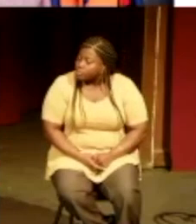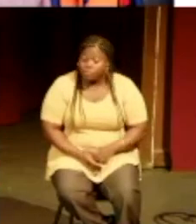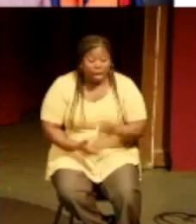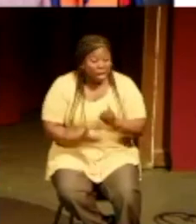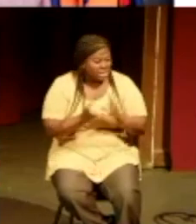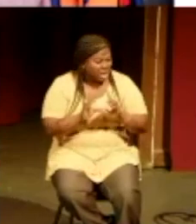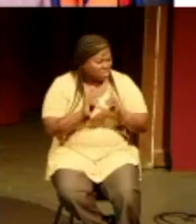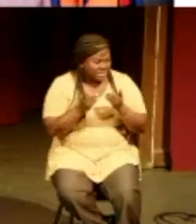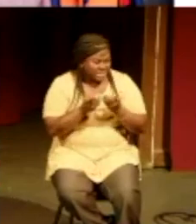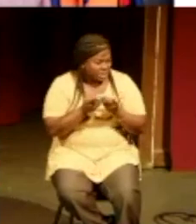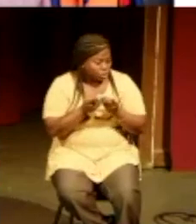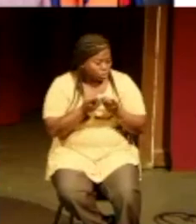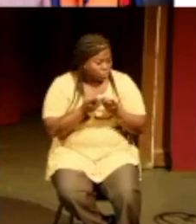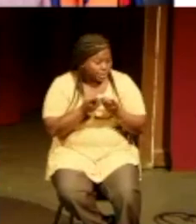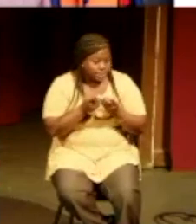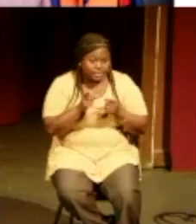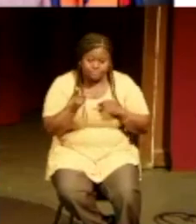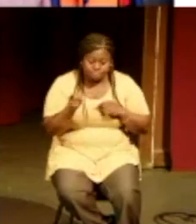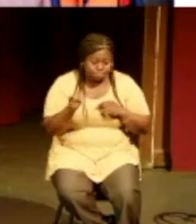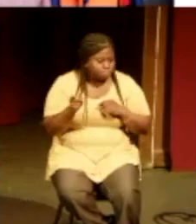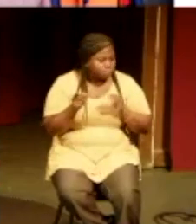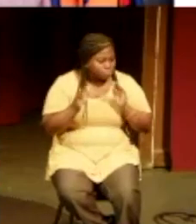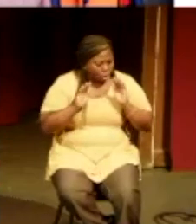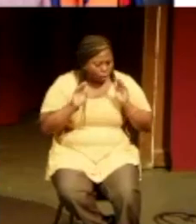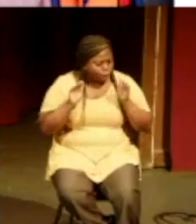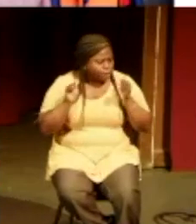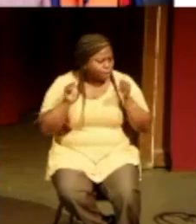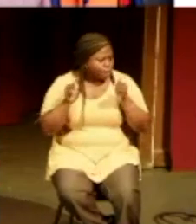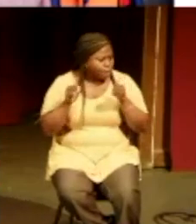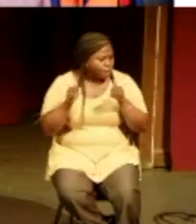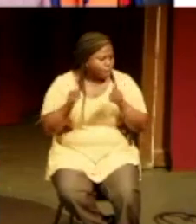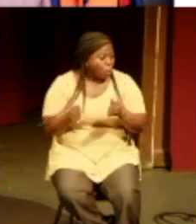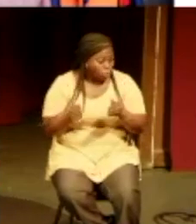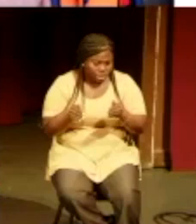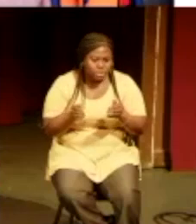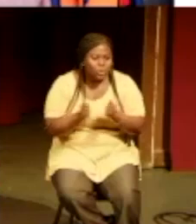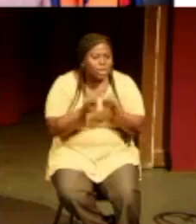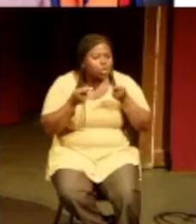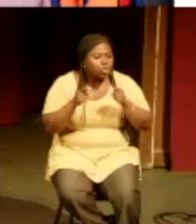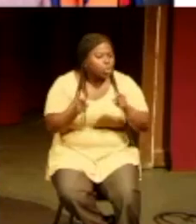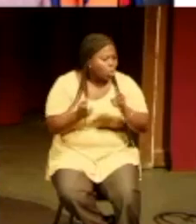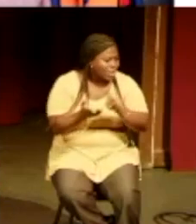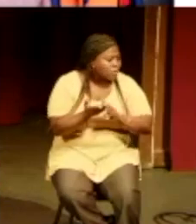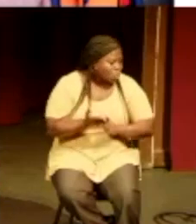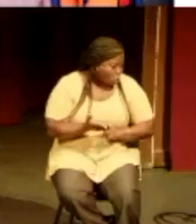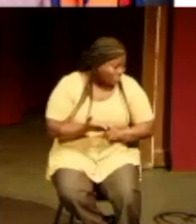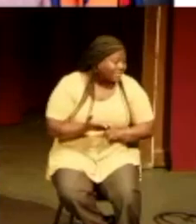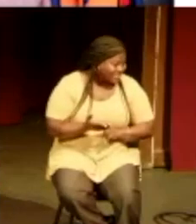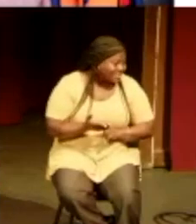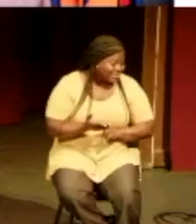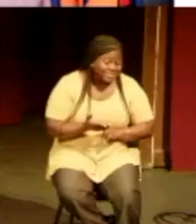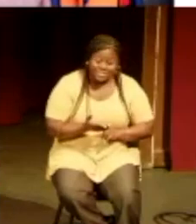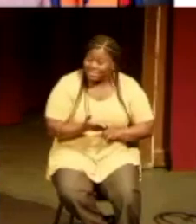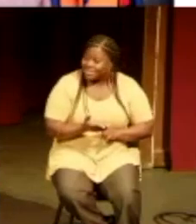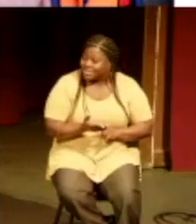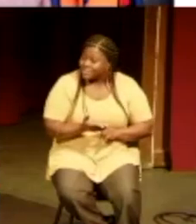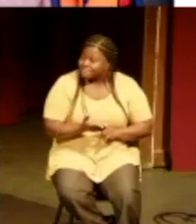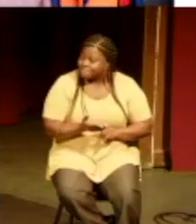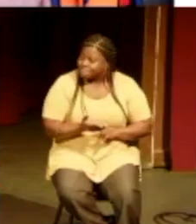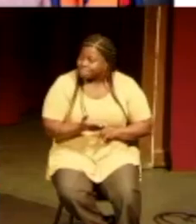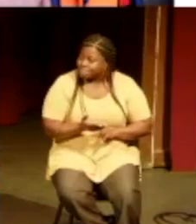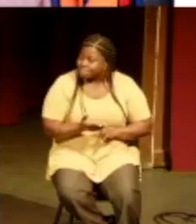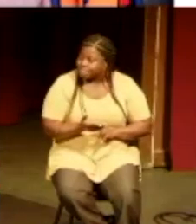there that are all in with dual enrollment to the detriment of maybe